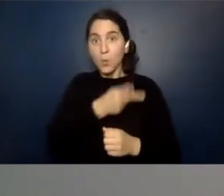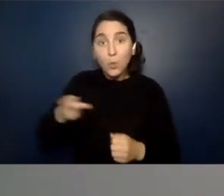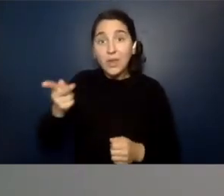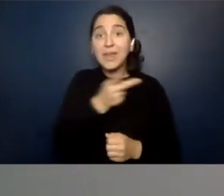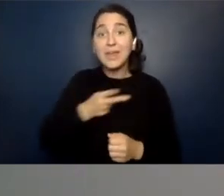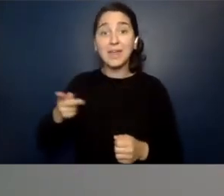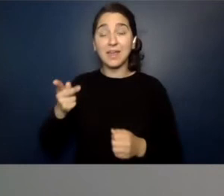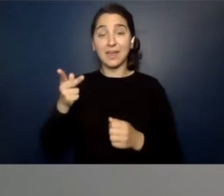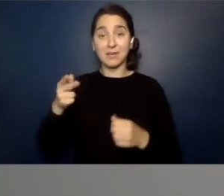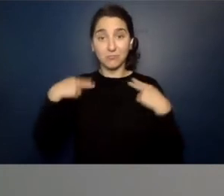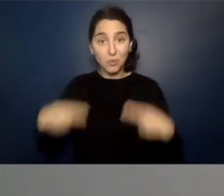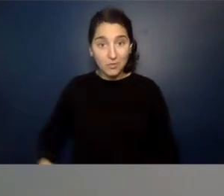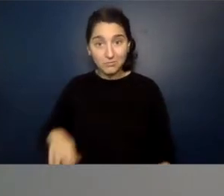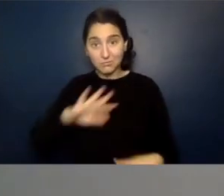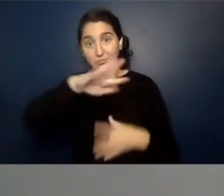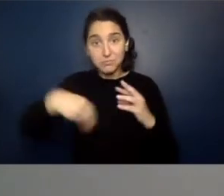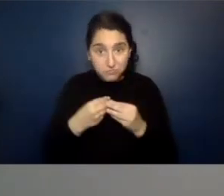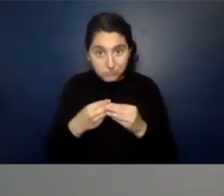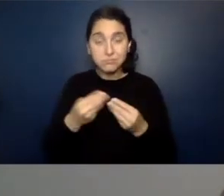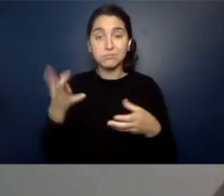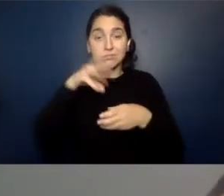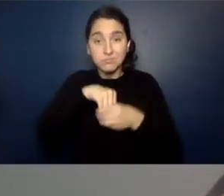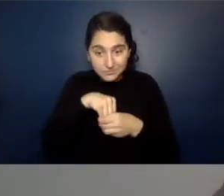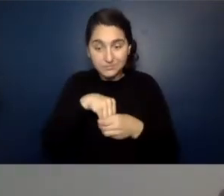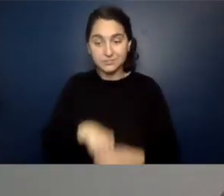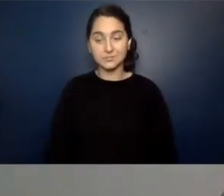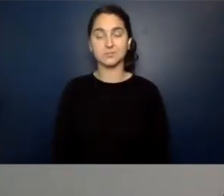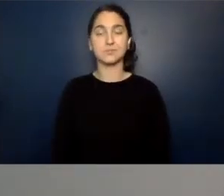Fully certain that you would know what that means.